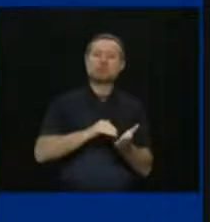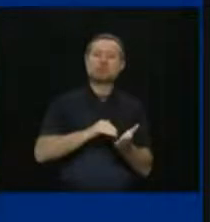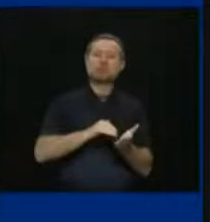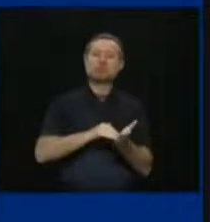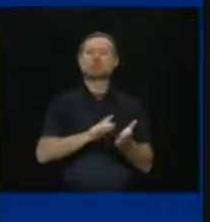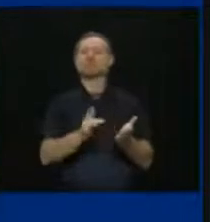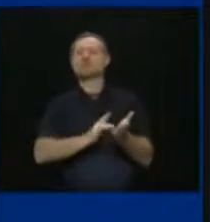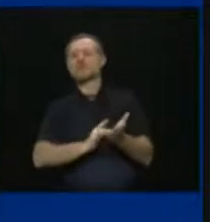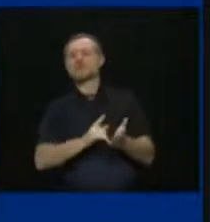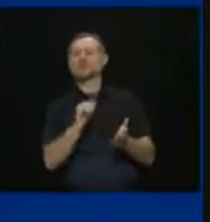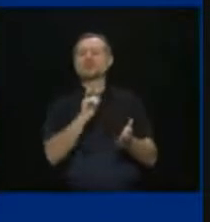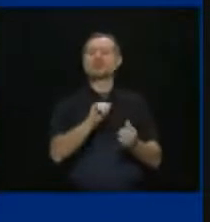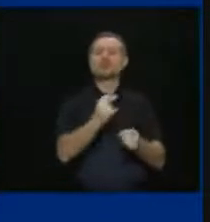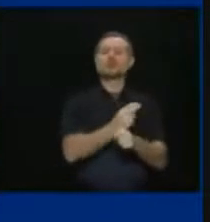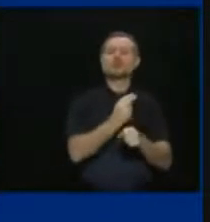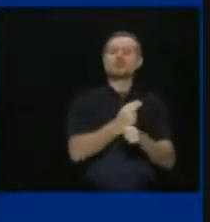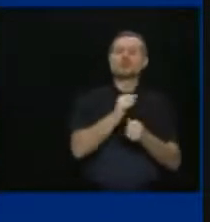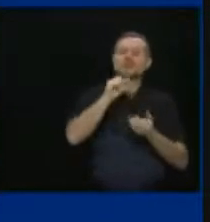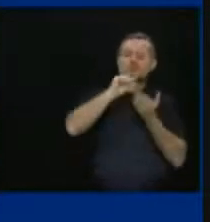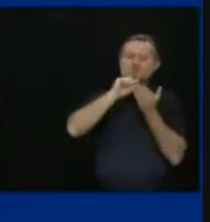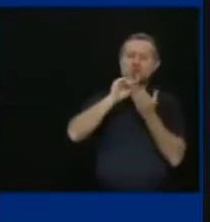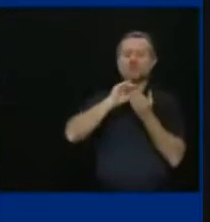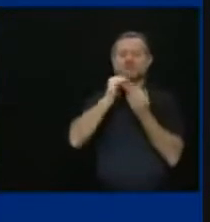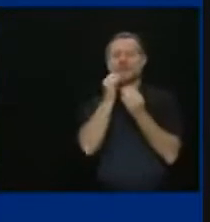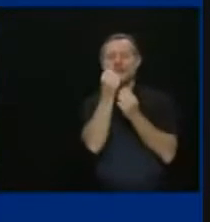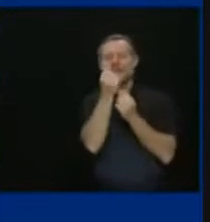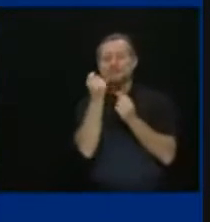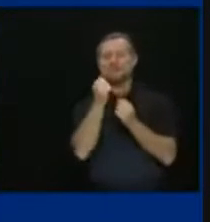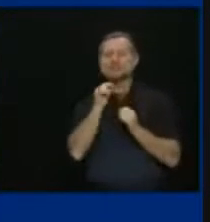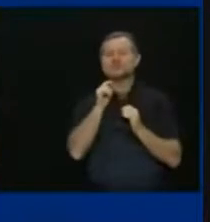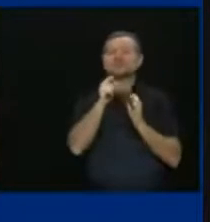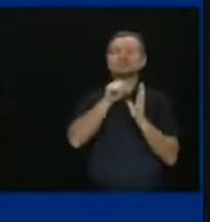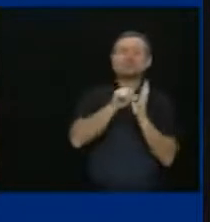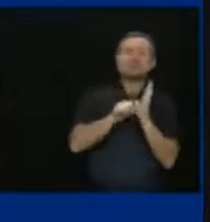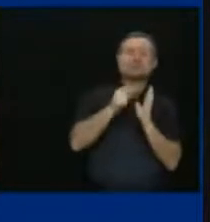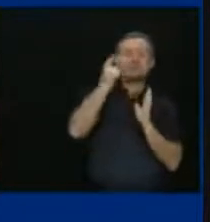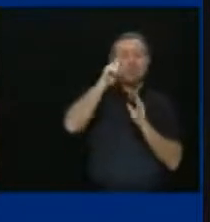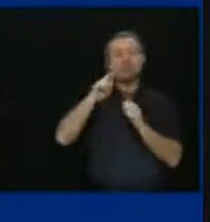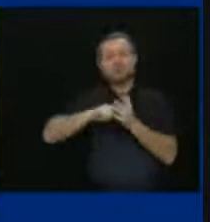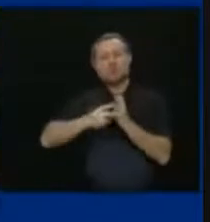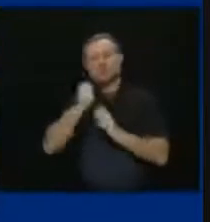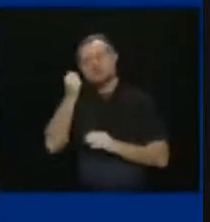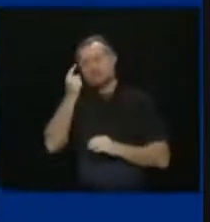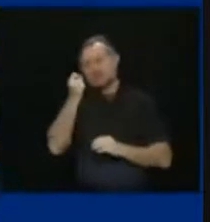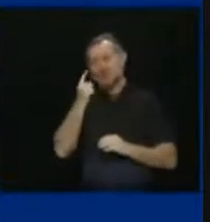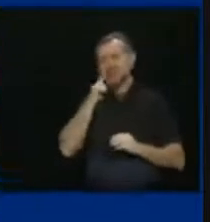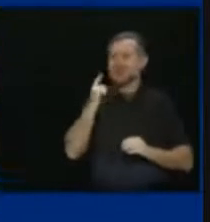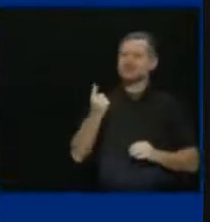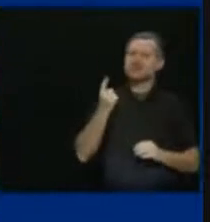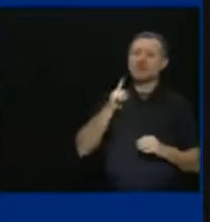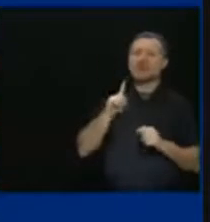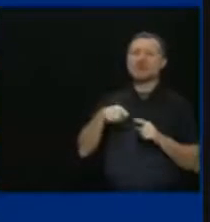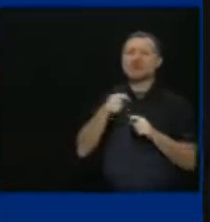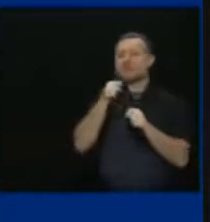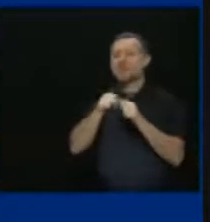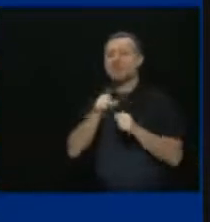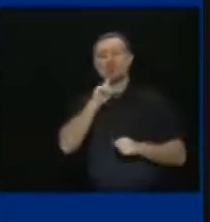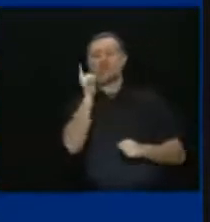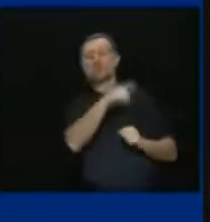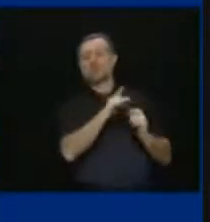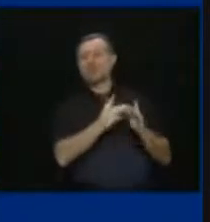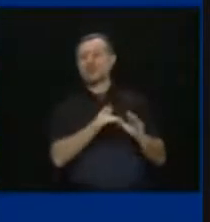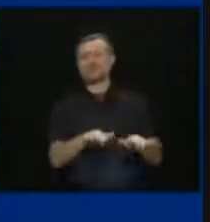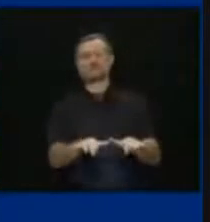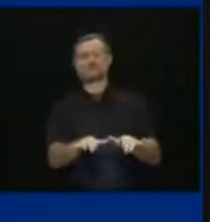literally her answer. Dealing with surgeries, so I understand that. But I don't think someone should be able to go on a mail order and be able to order it online and to